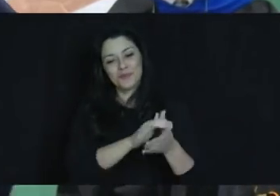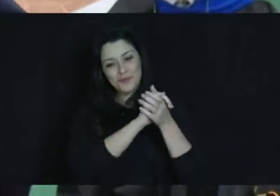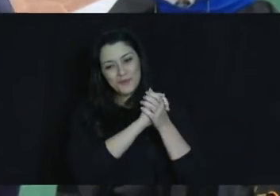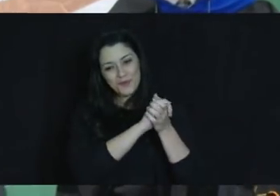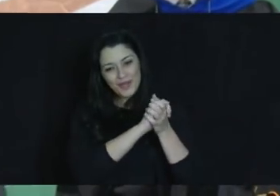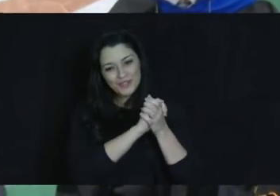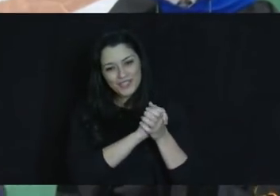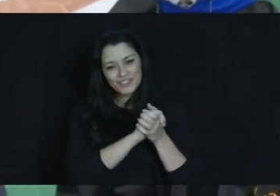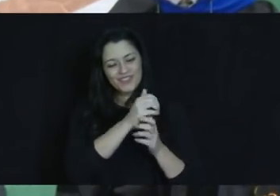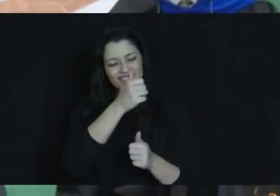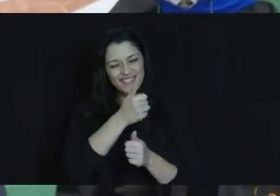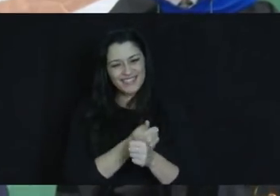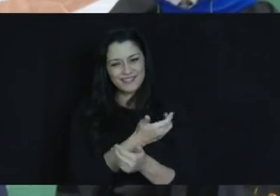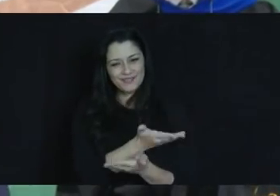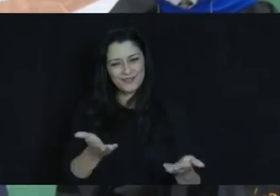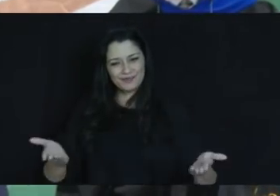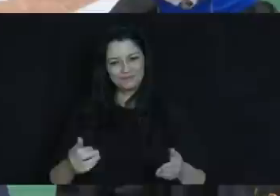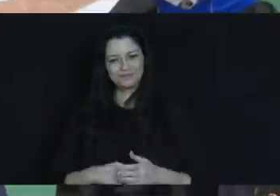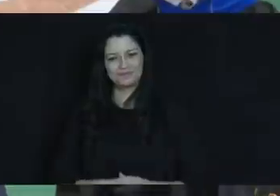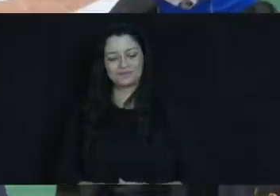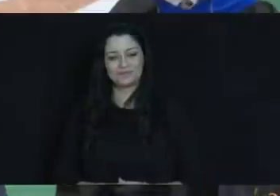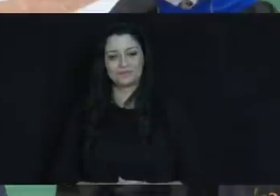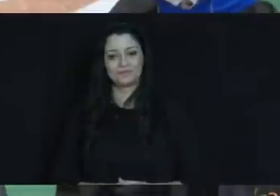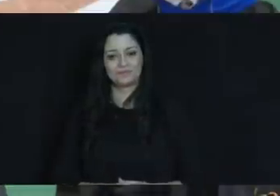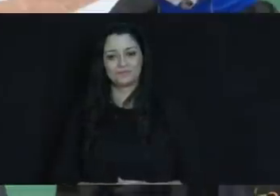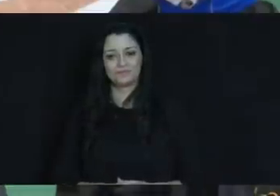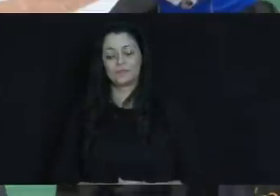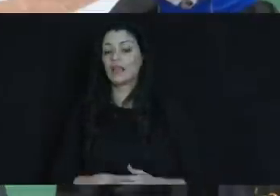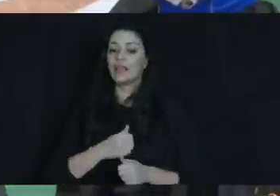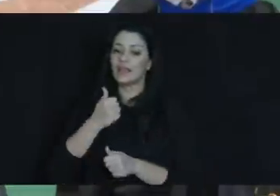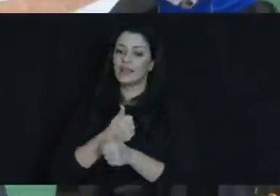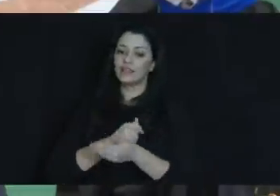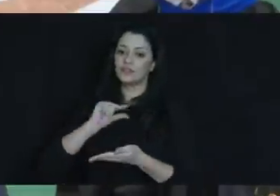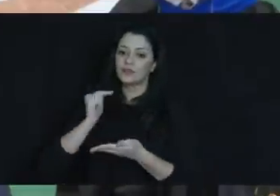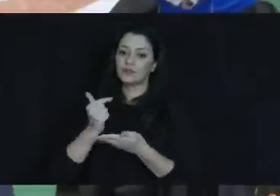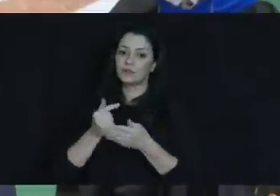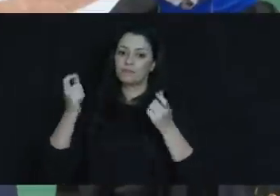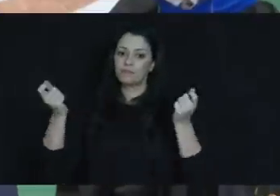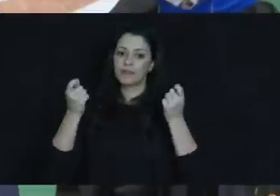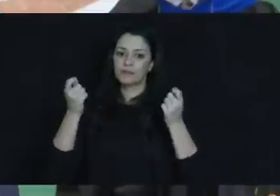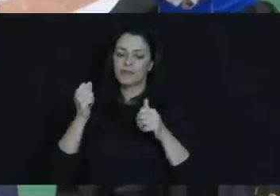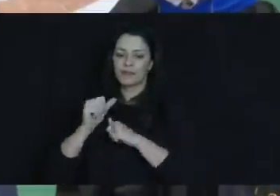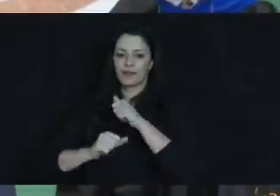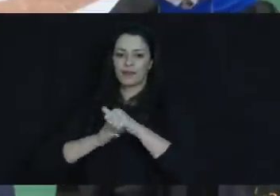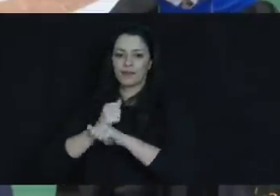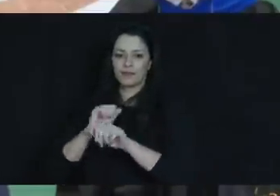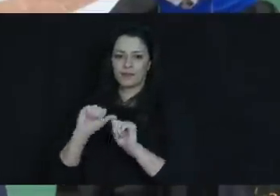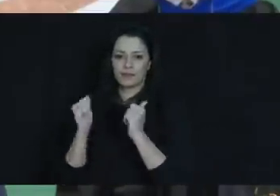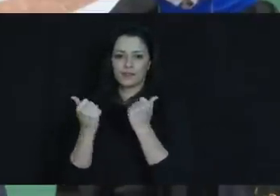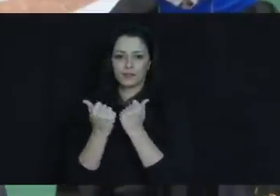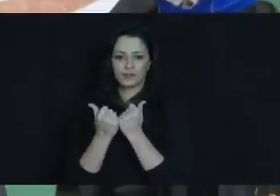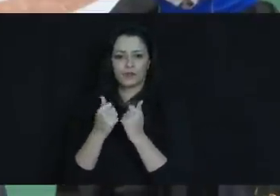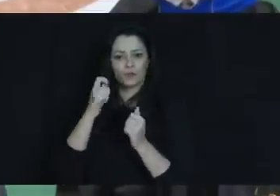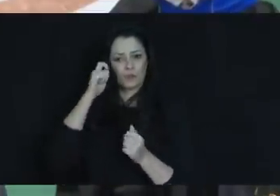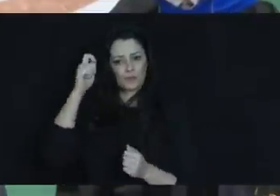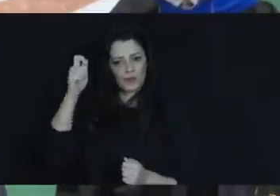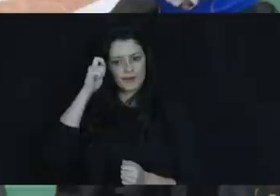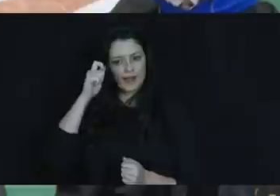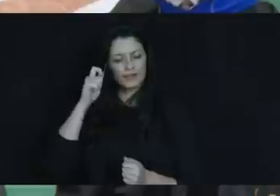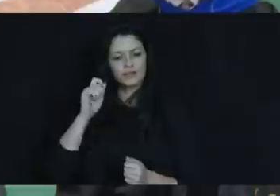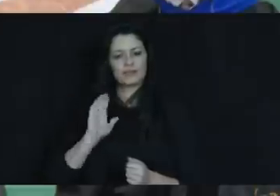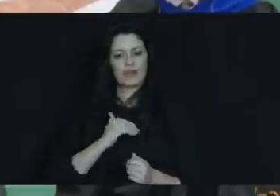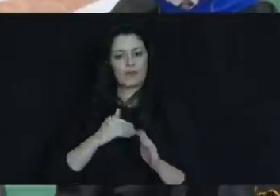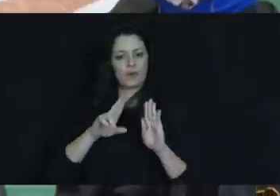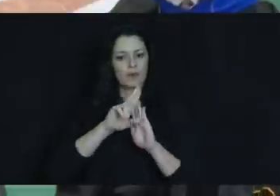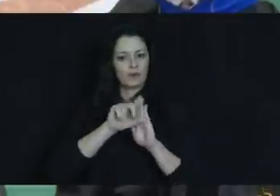Congratulations to each and every one of you. Each commencement, the Alumni Association recognizes the achievements of our